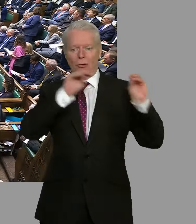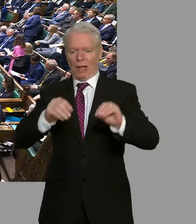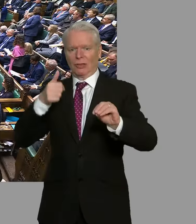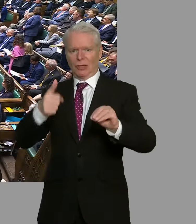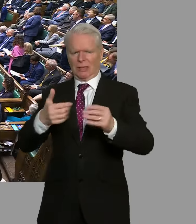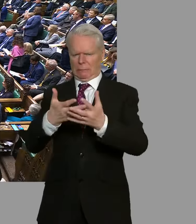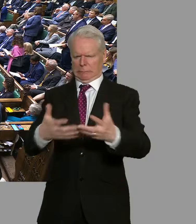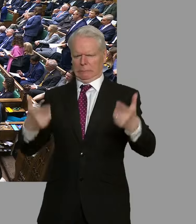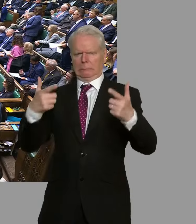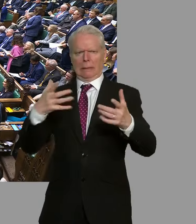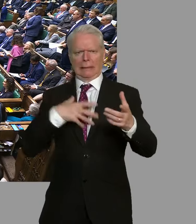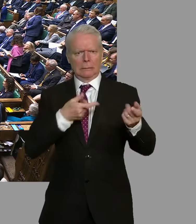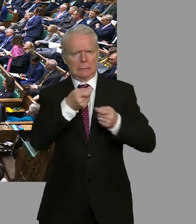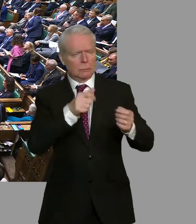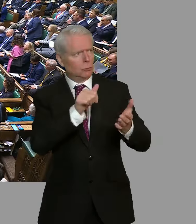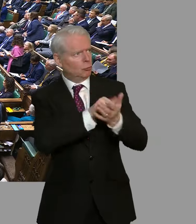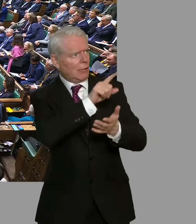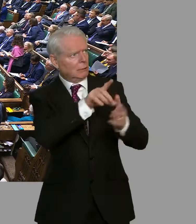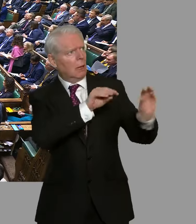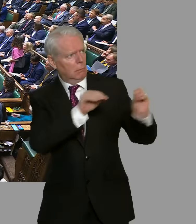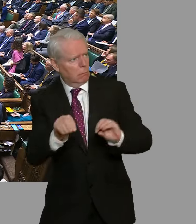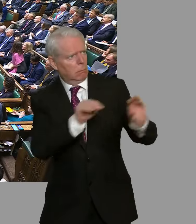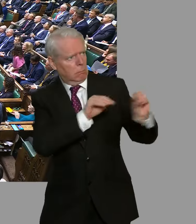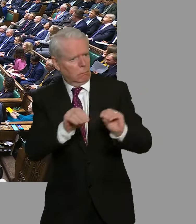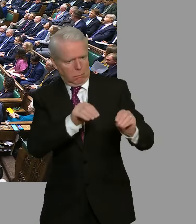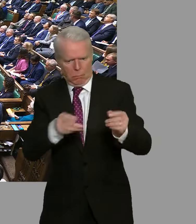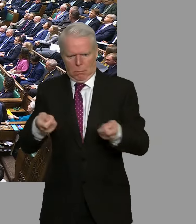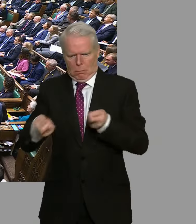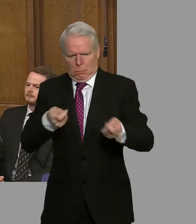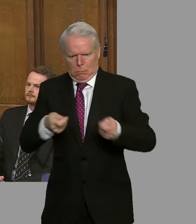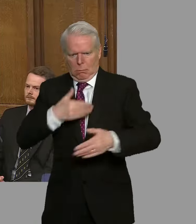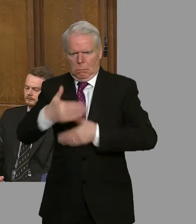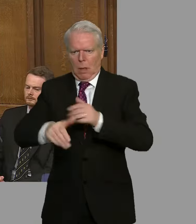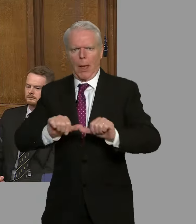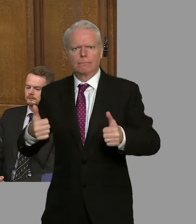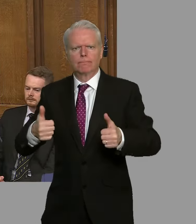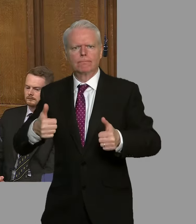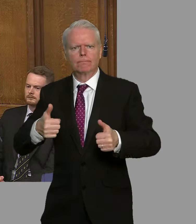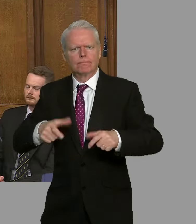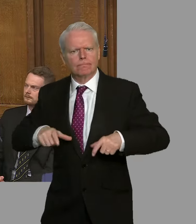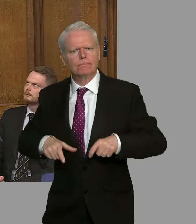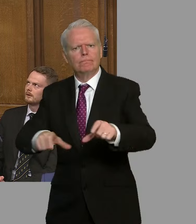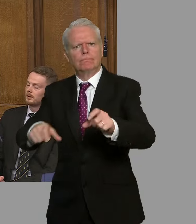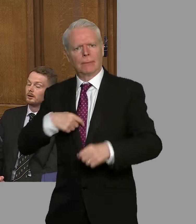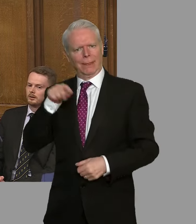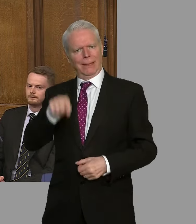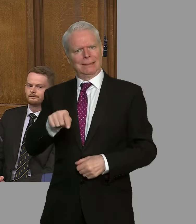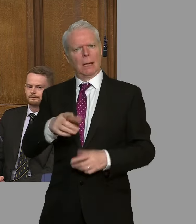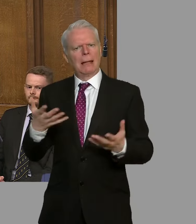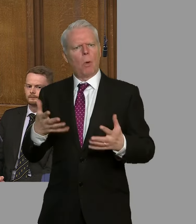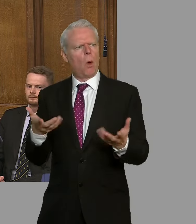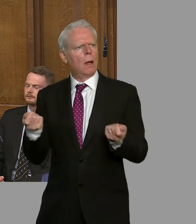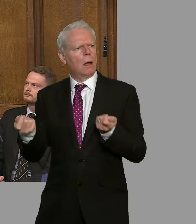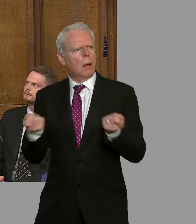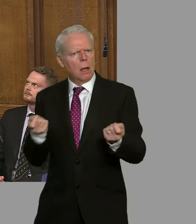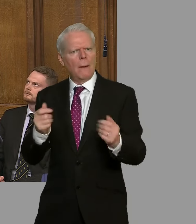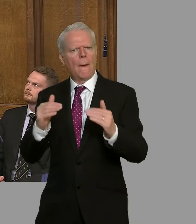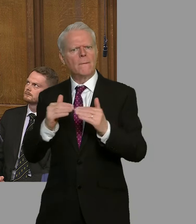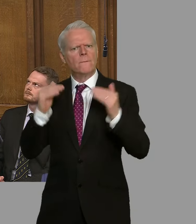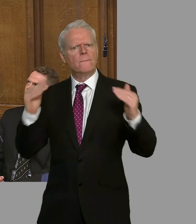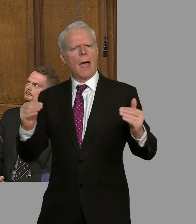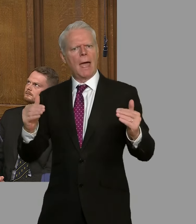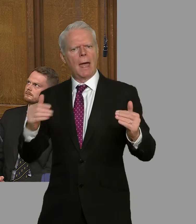Thank you, Mr. Speaker. Council tax is the most regressive and unfair tax in this country. It has become a